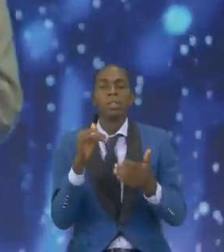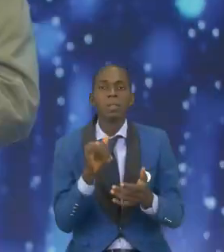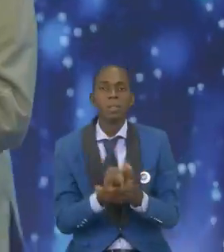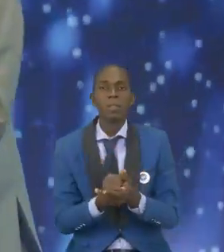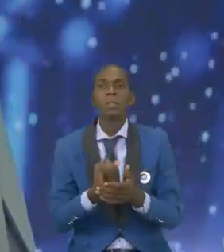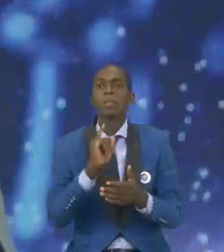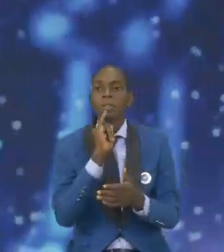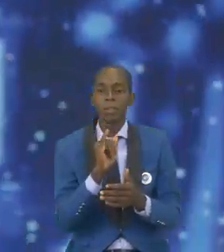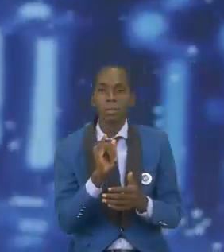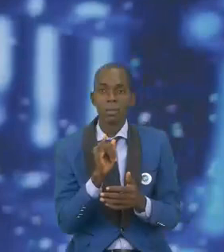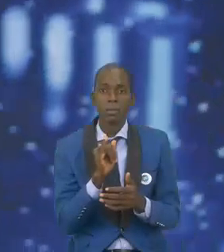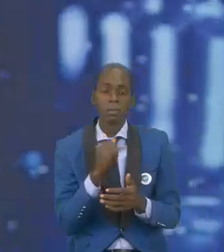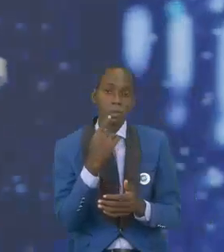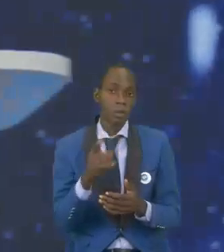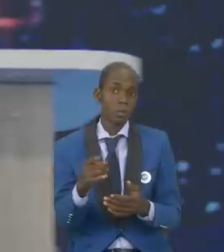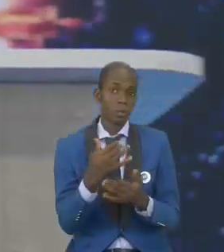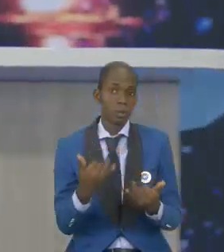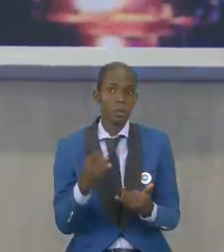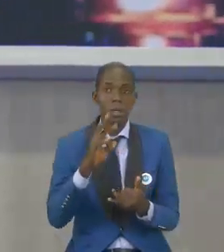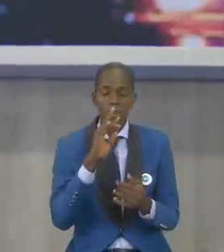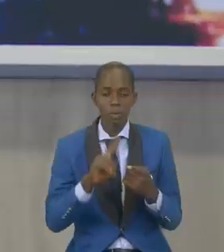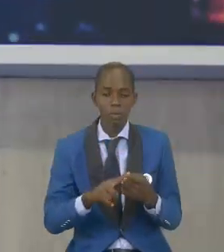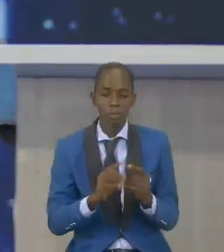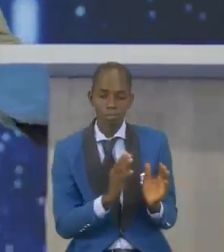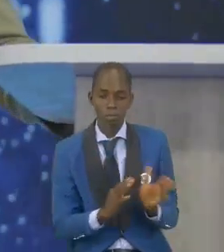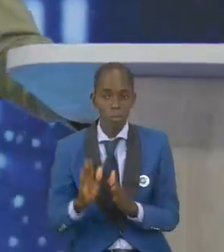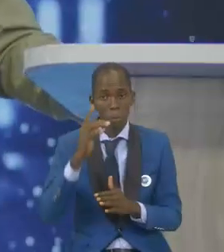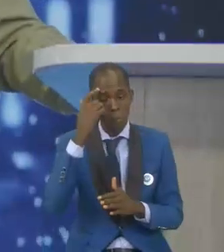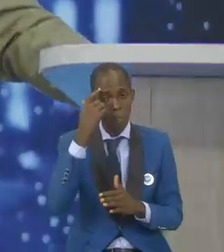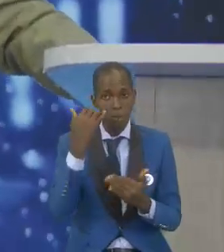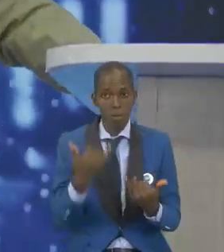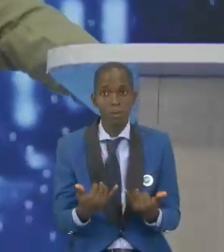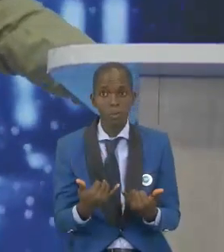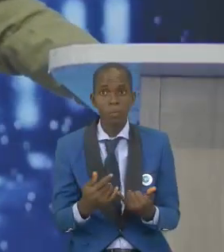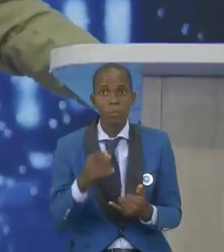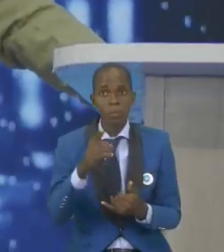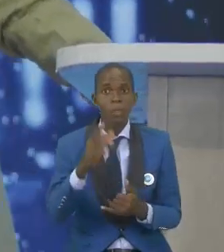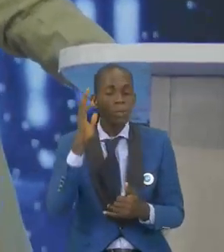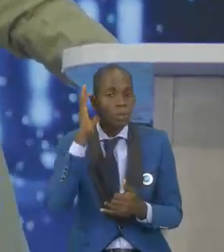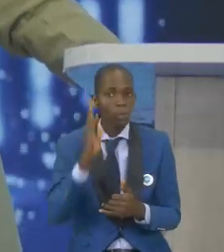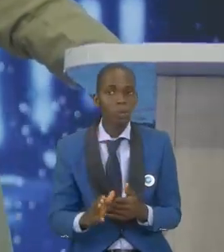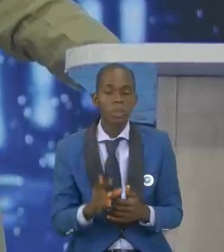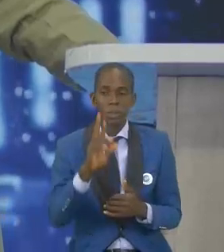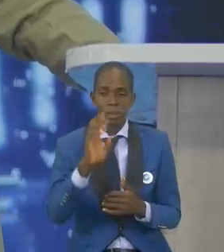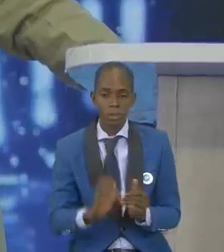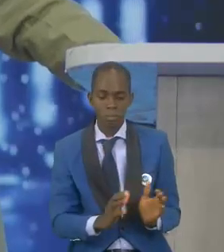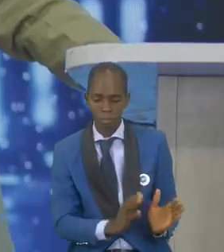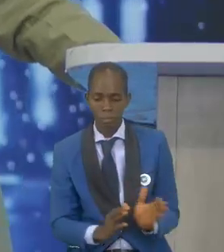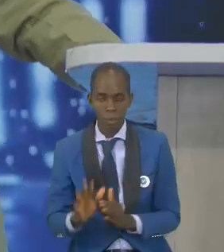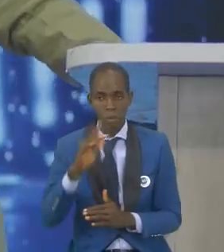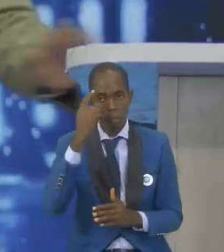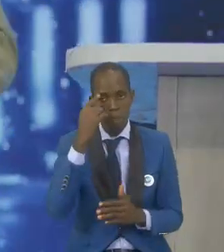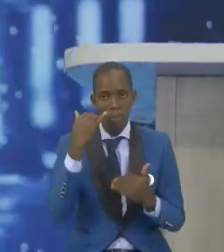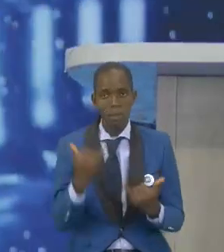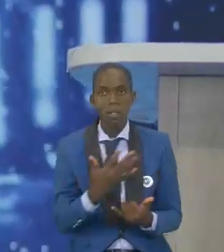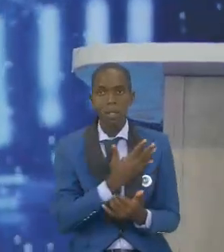now. You're going to reorganize your mind now. And you're going to tell the Lord, now I